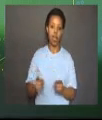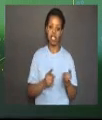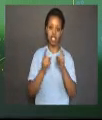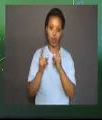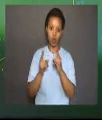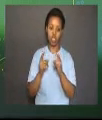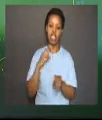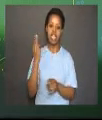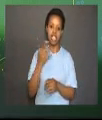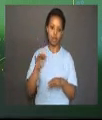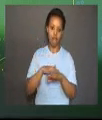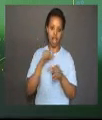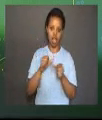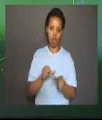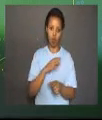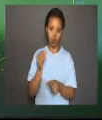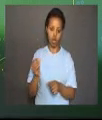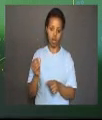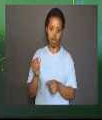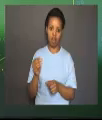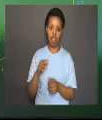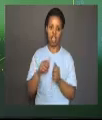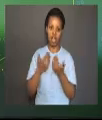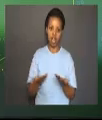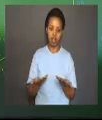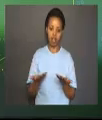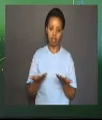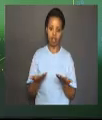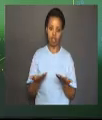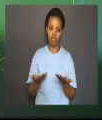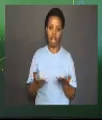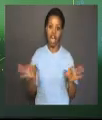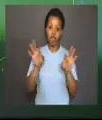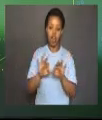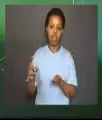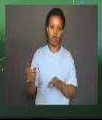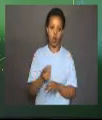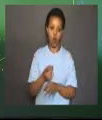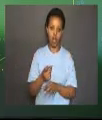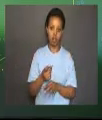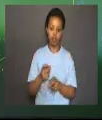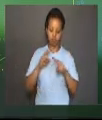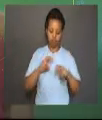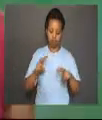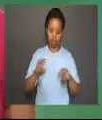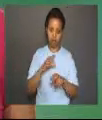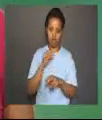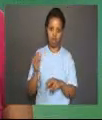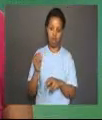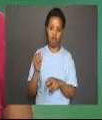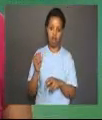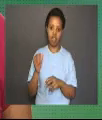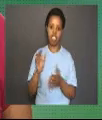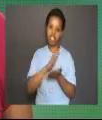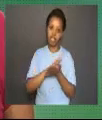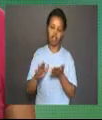are used to make significant observations and discoveries.